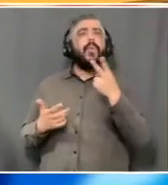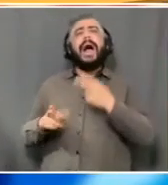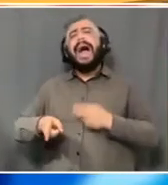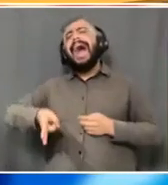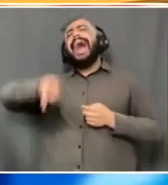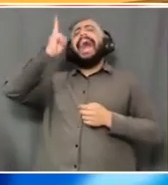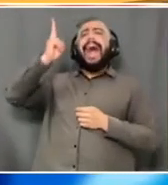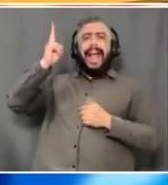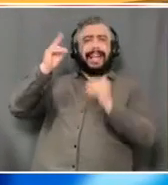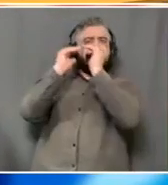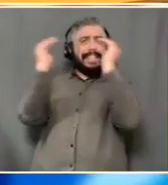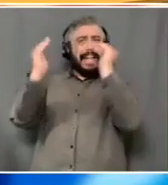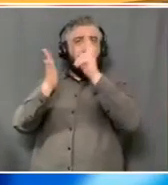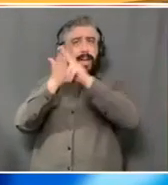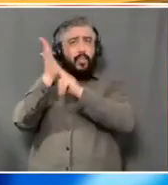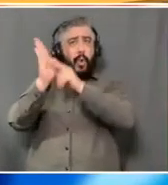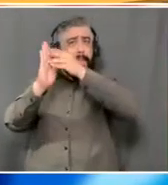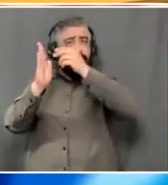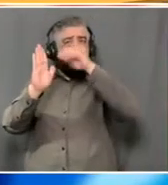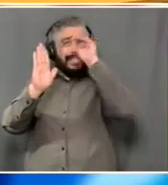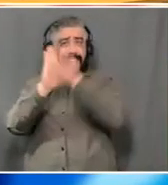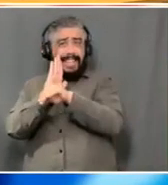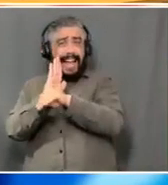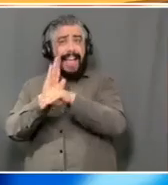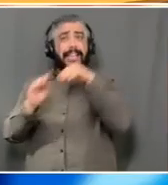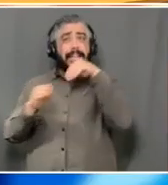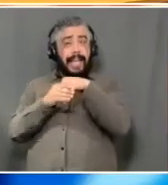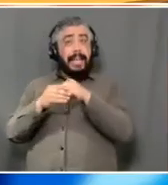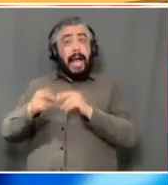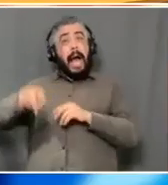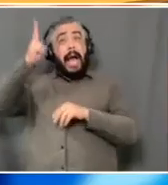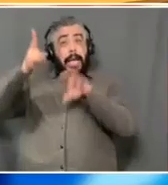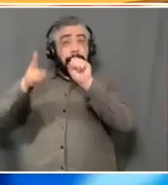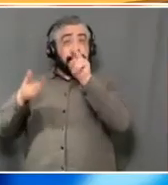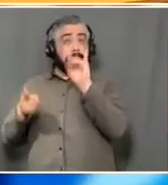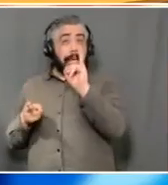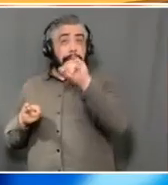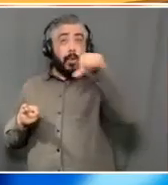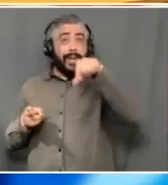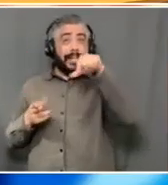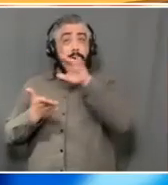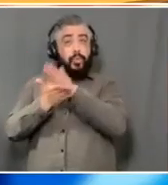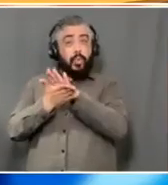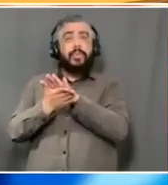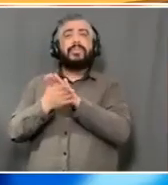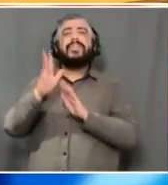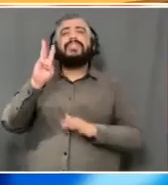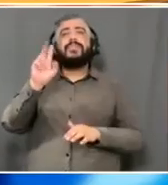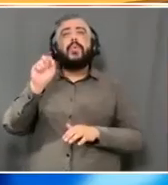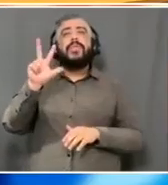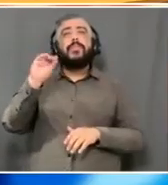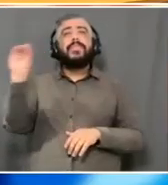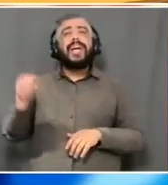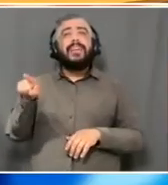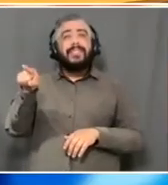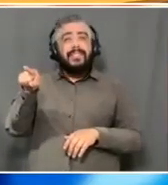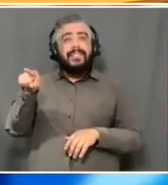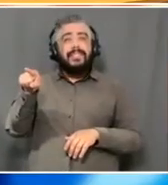level of enrollment decline at our highest SENI quintile schools, 6.3%.